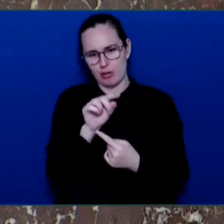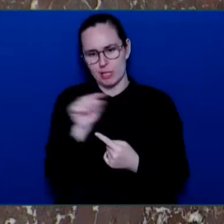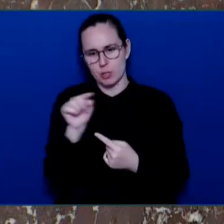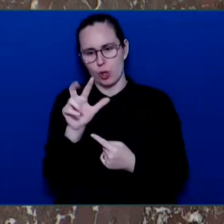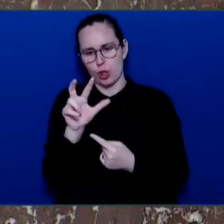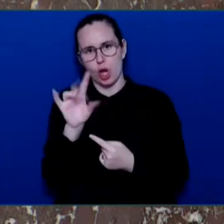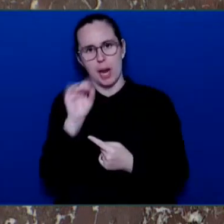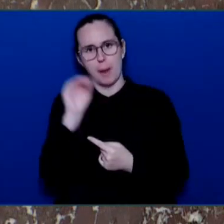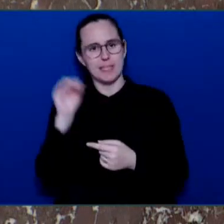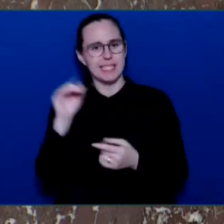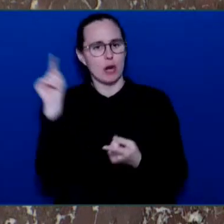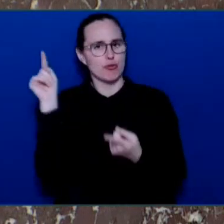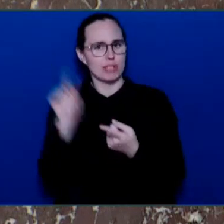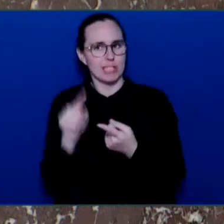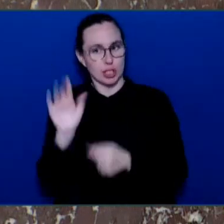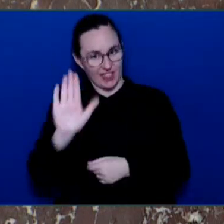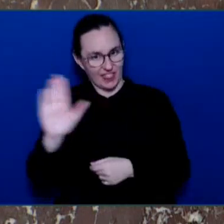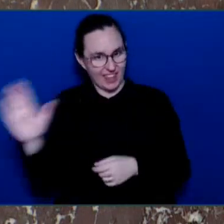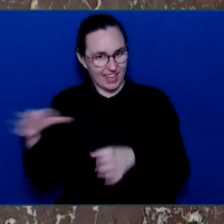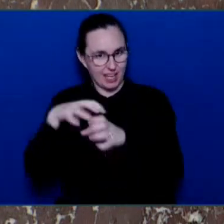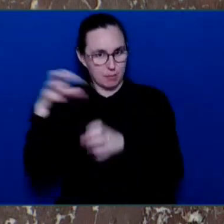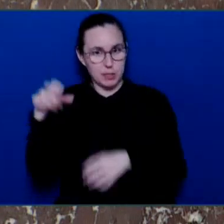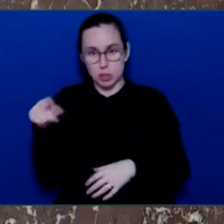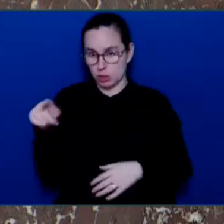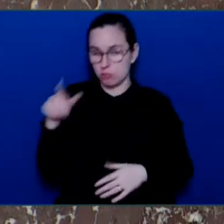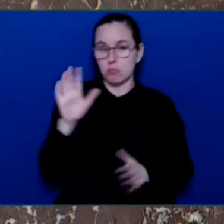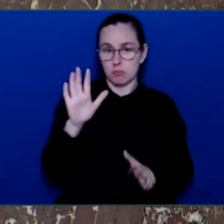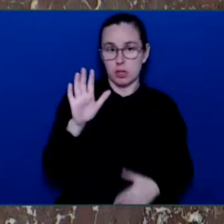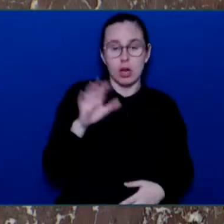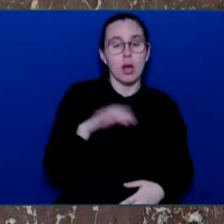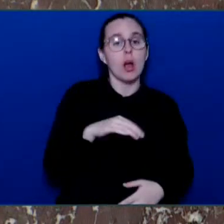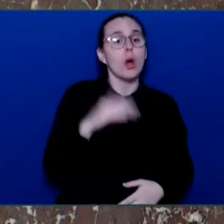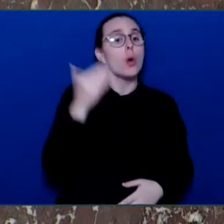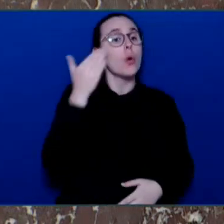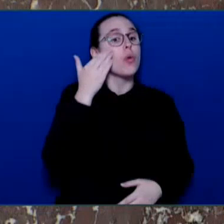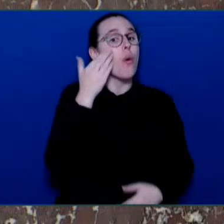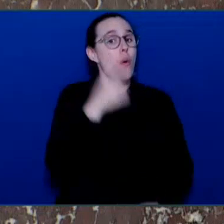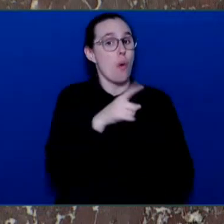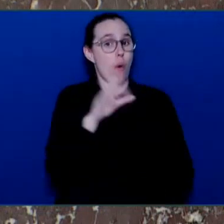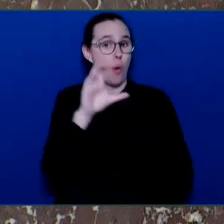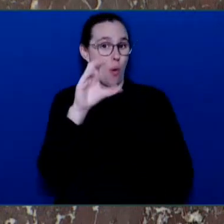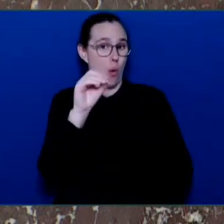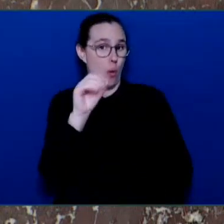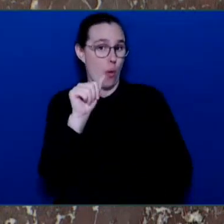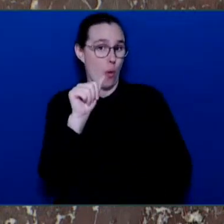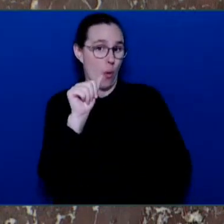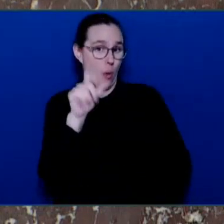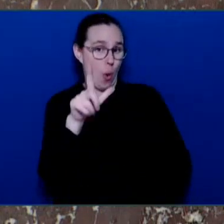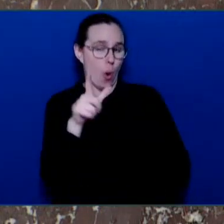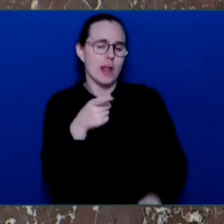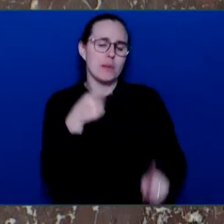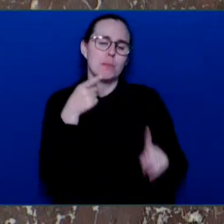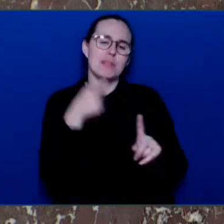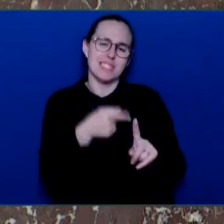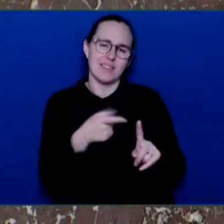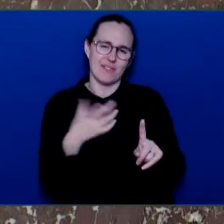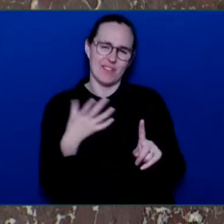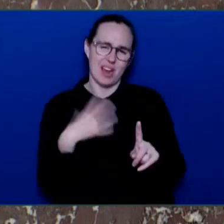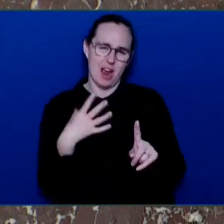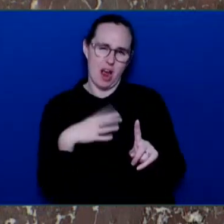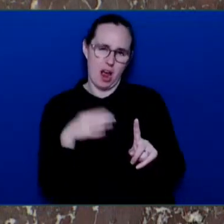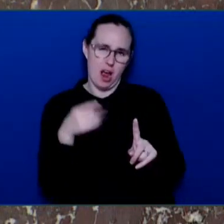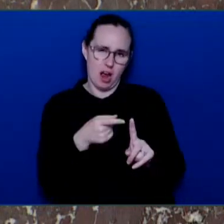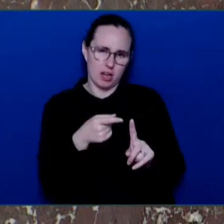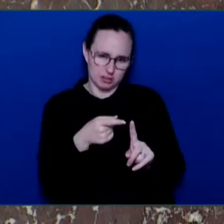coal, among the least carbon-intensive coal in the world, and it is used to